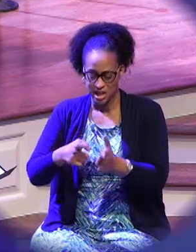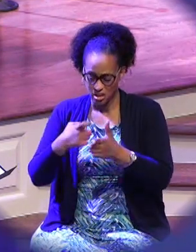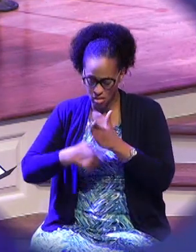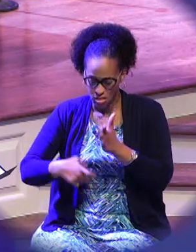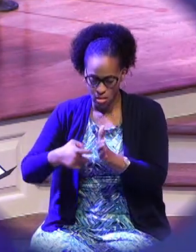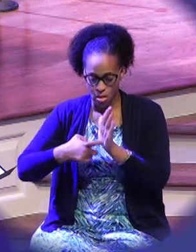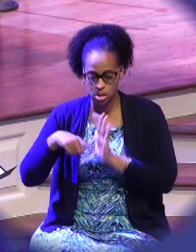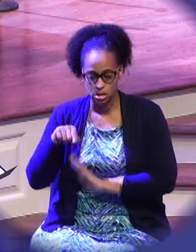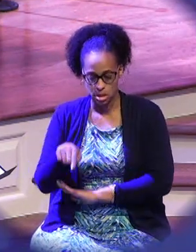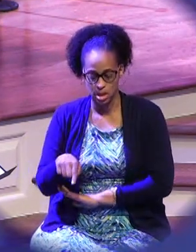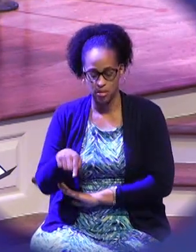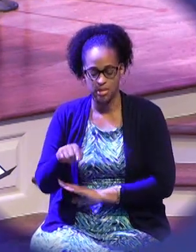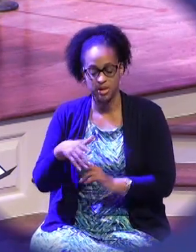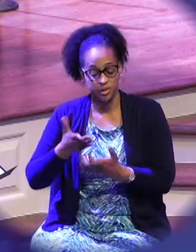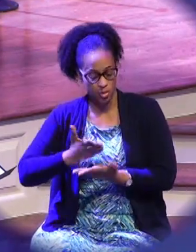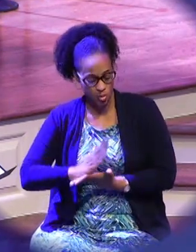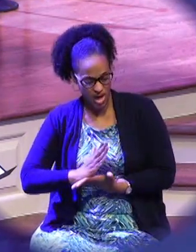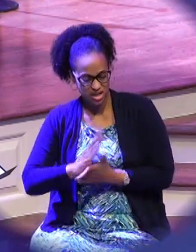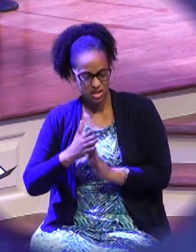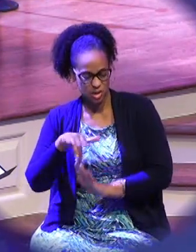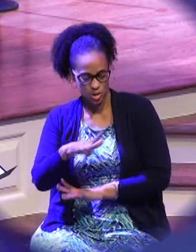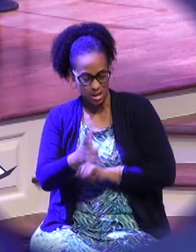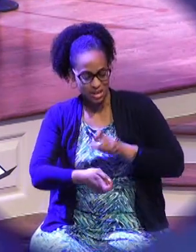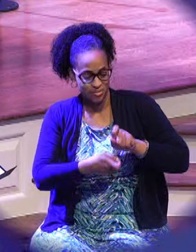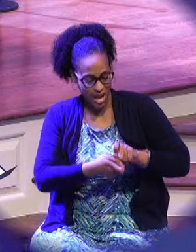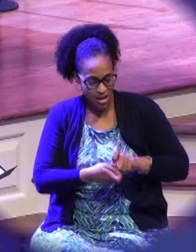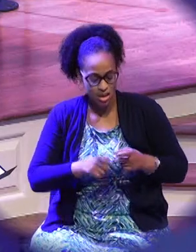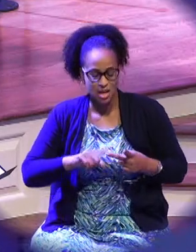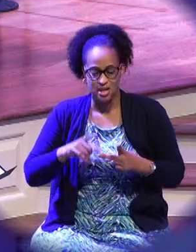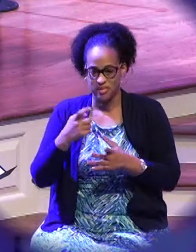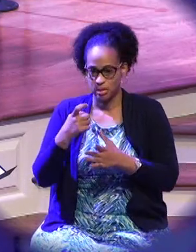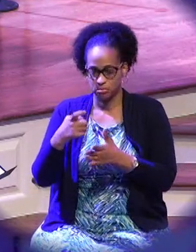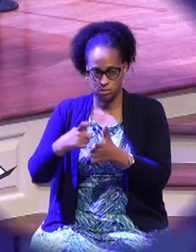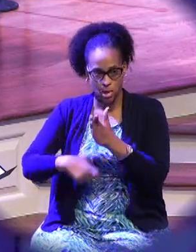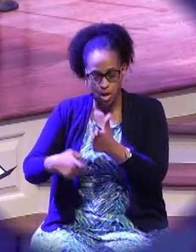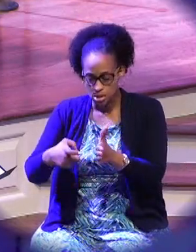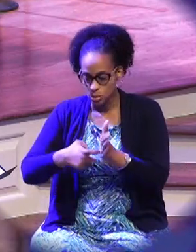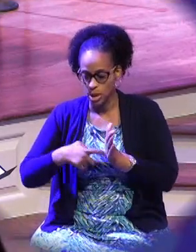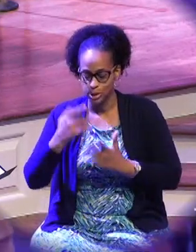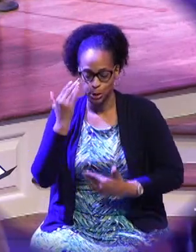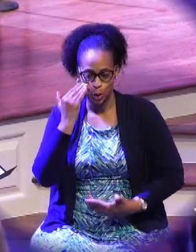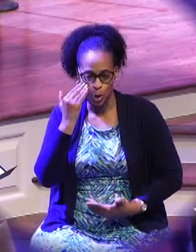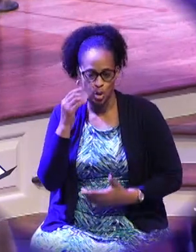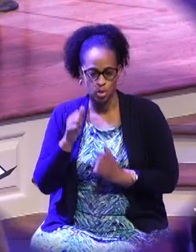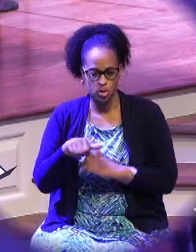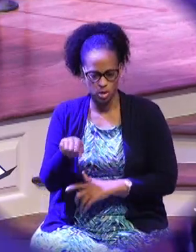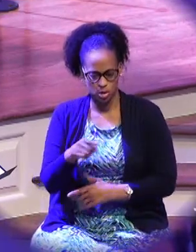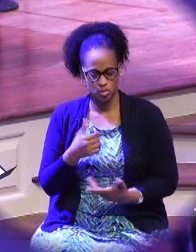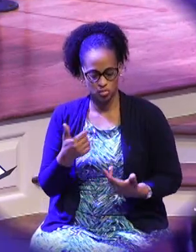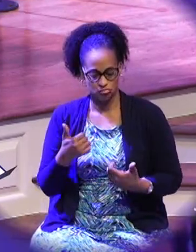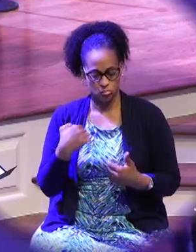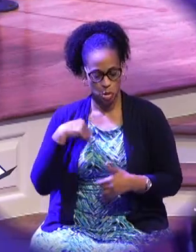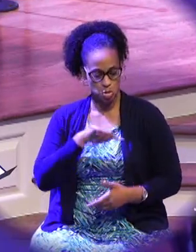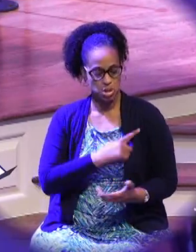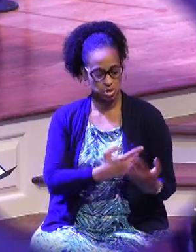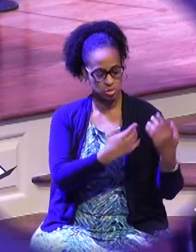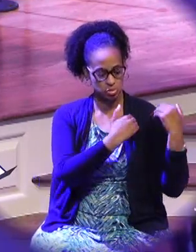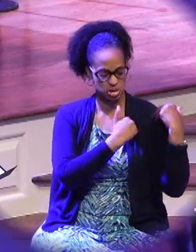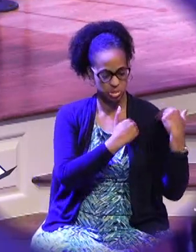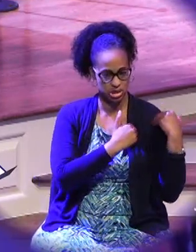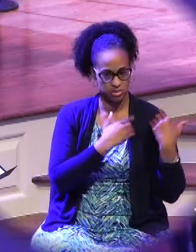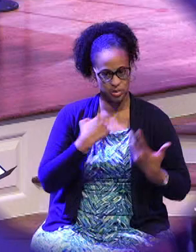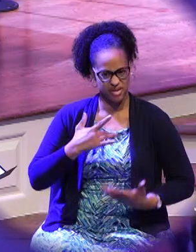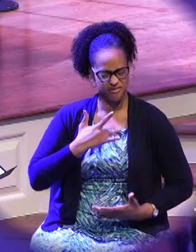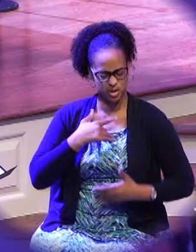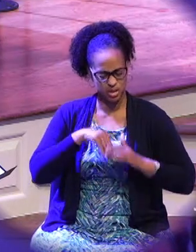them the right to get back. It cost them the right to hold us accountable. We feel this in